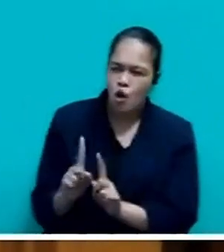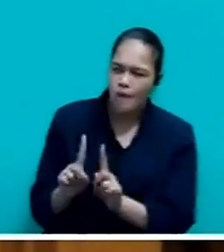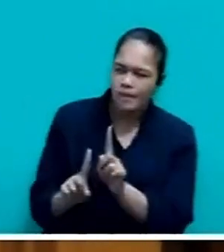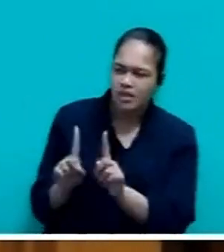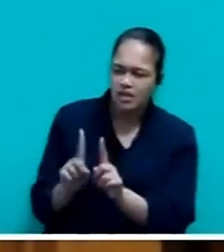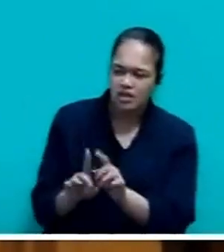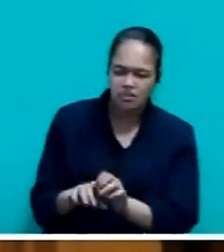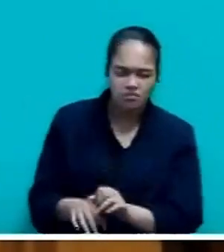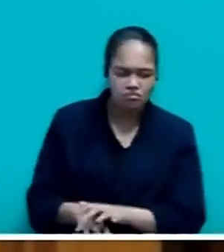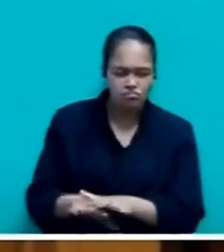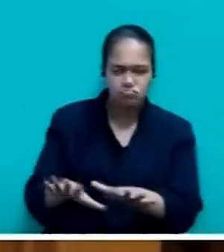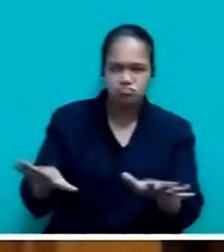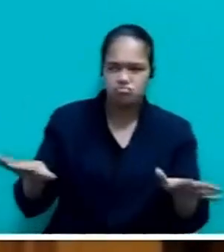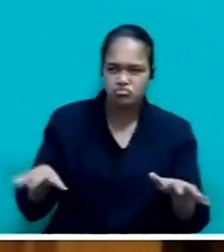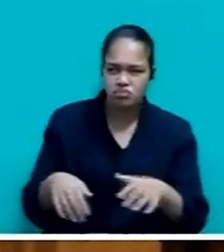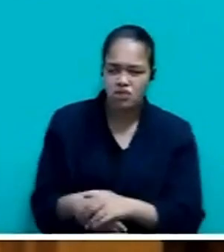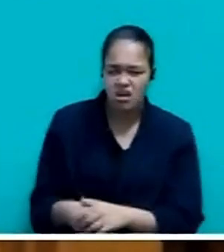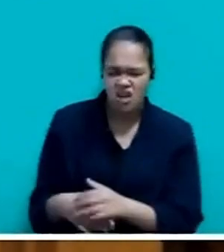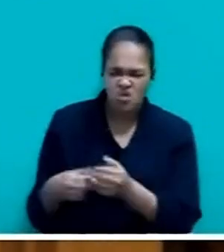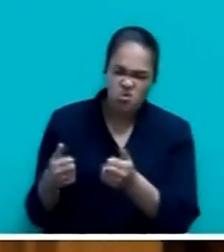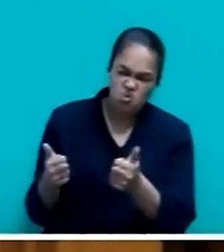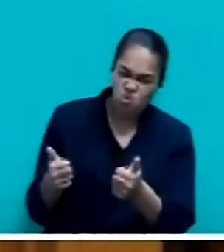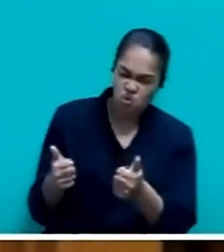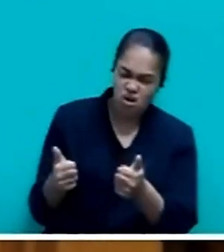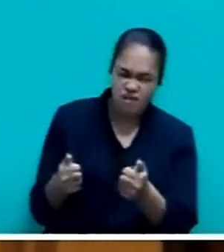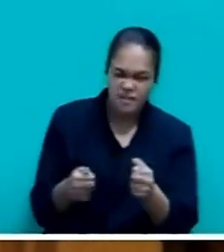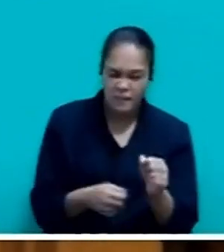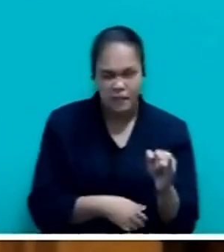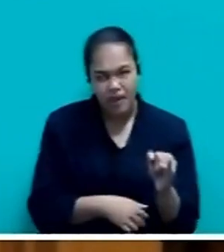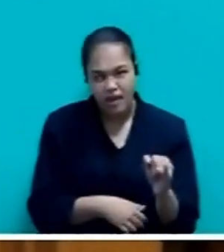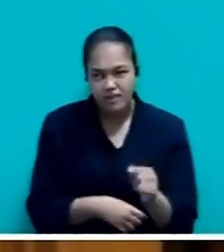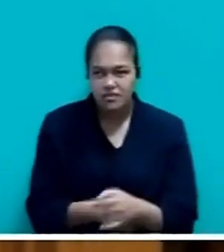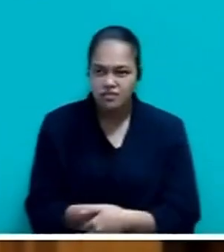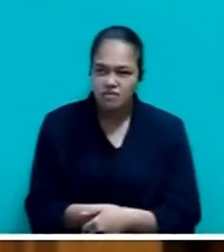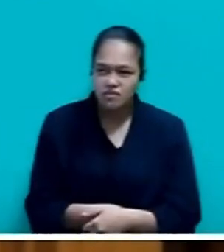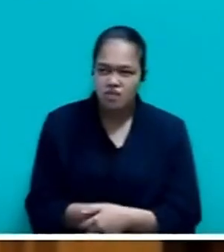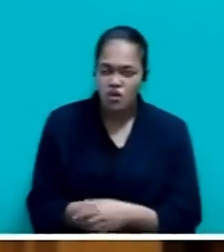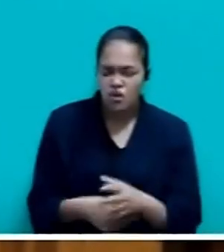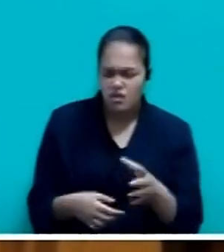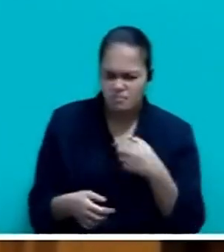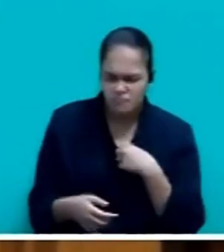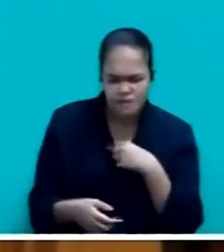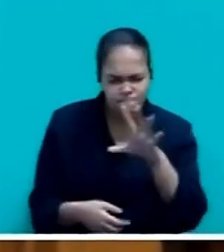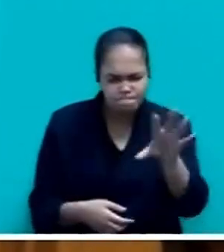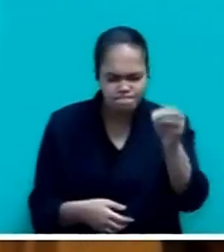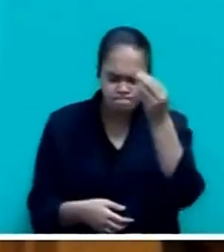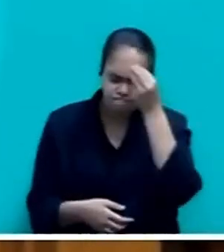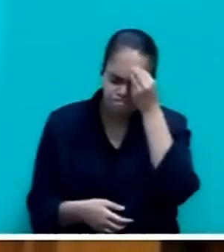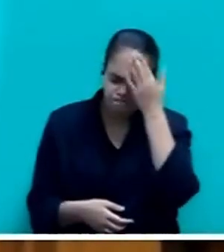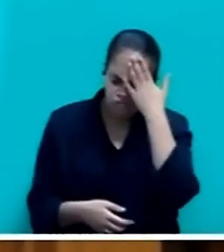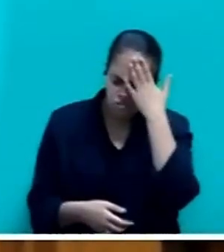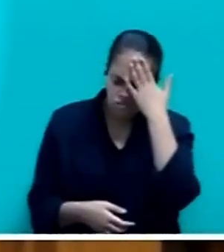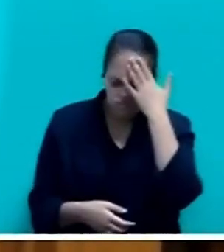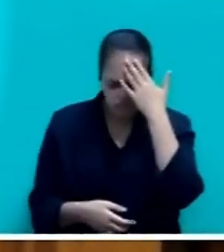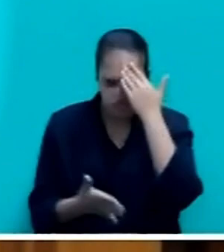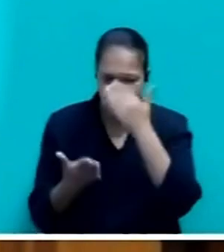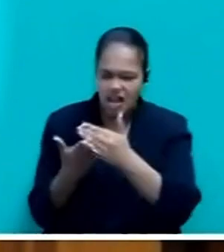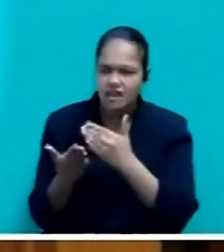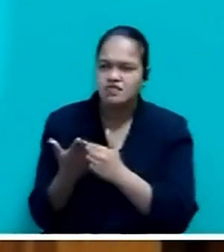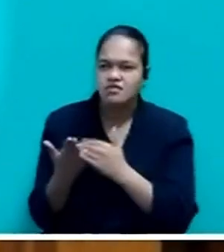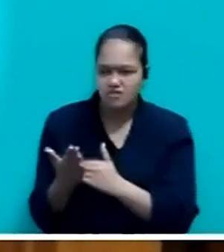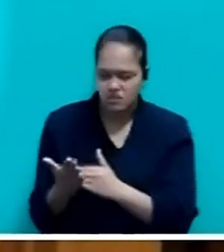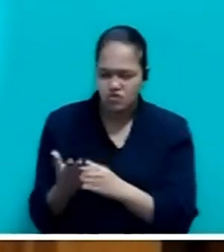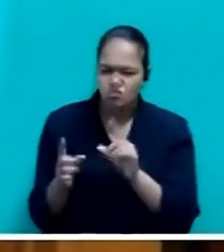board, whether it's good or for bad. So taking a lesson out of that particular book, you would say, okay, maybe we need to do